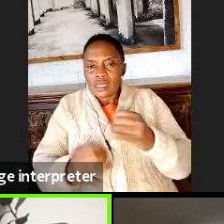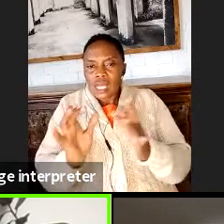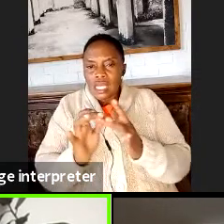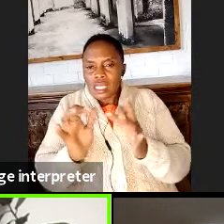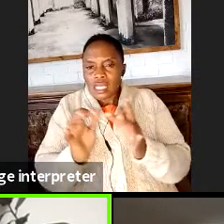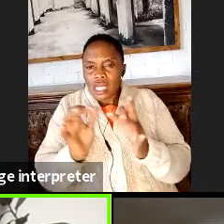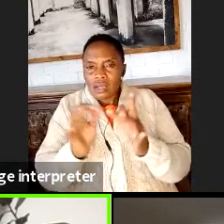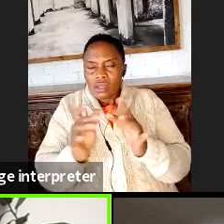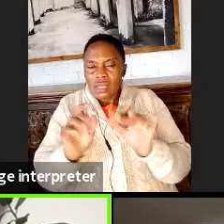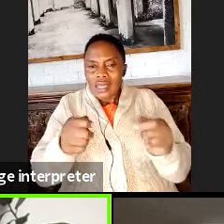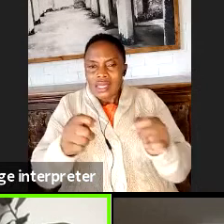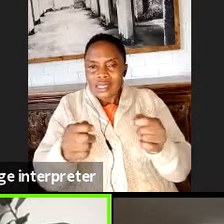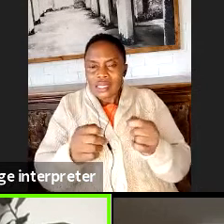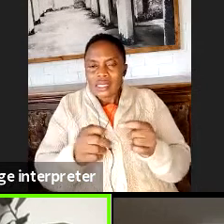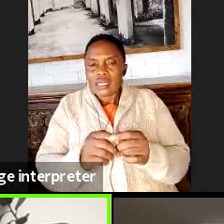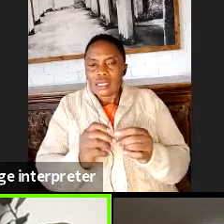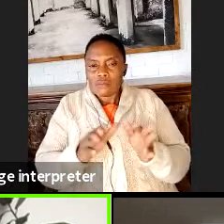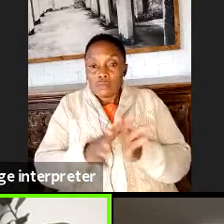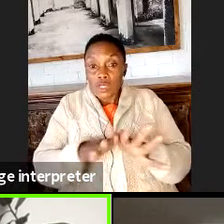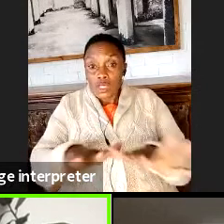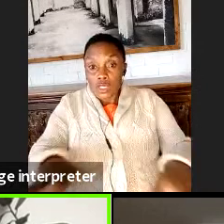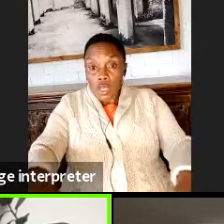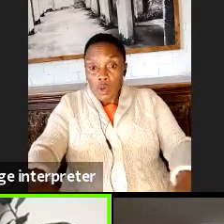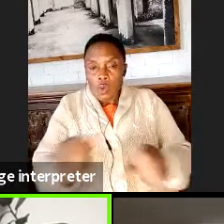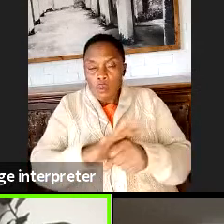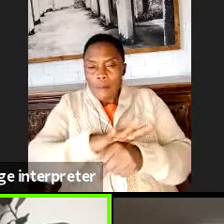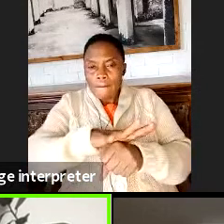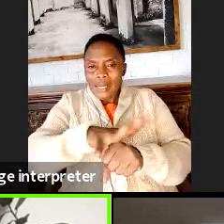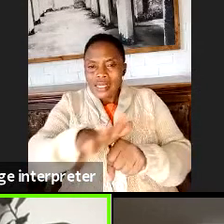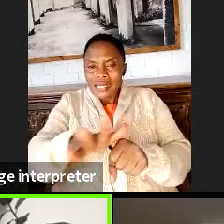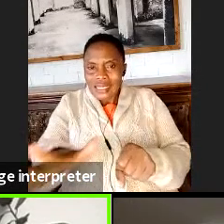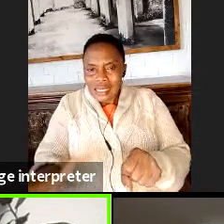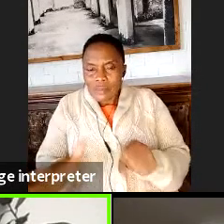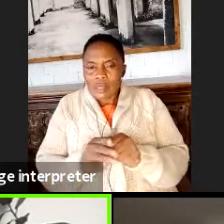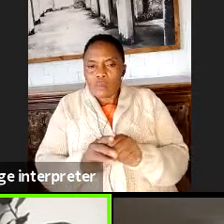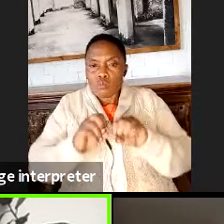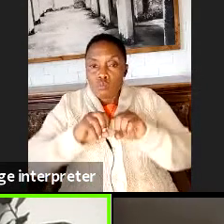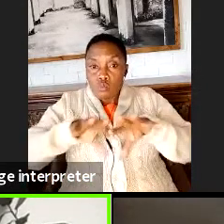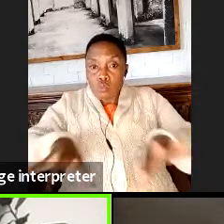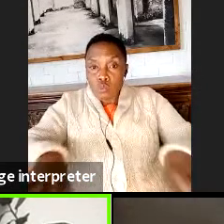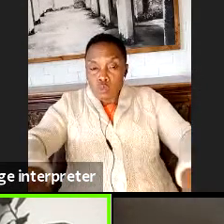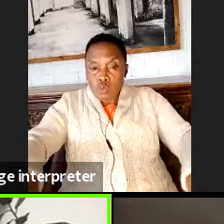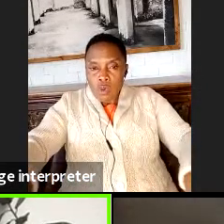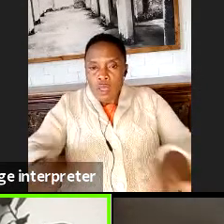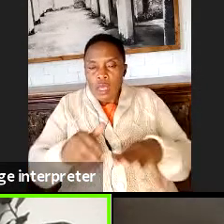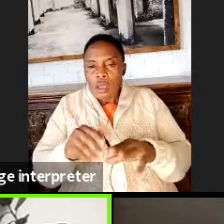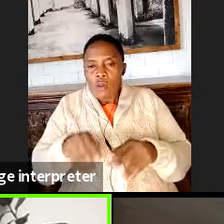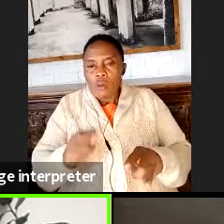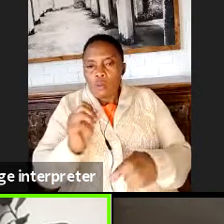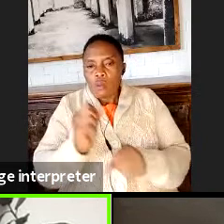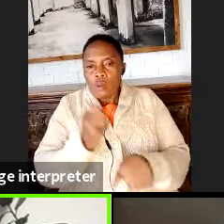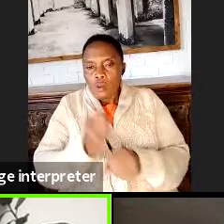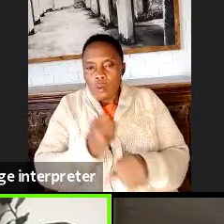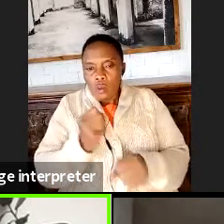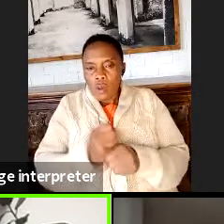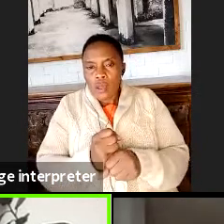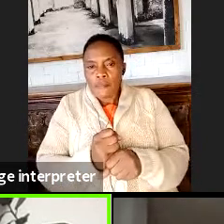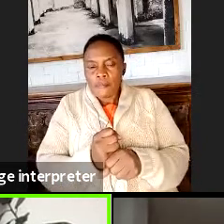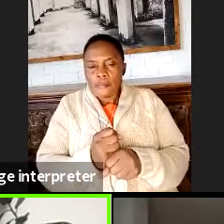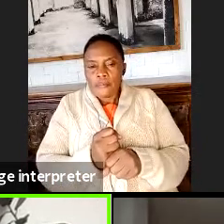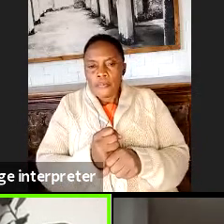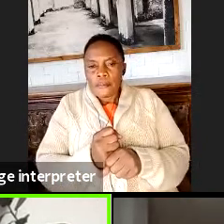of everyday life in general. With the pandemic, our hospitals are online, our day jobs are